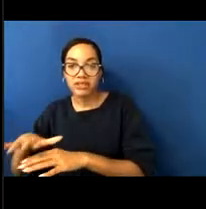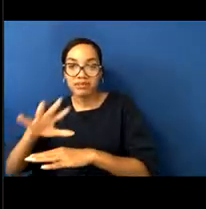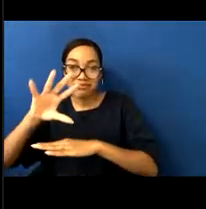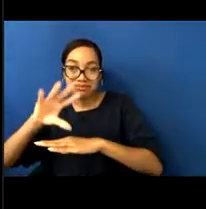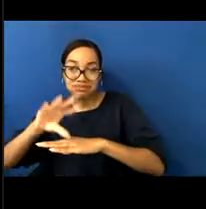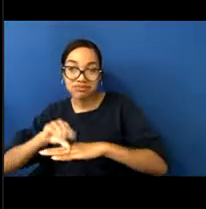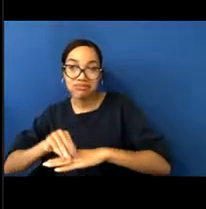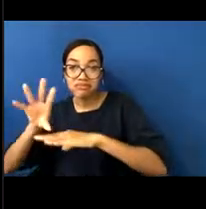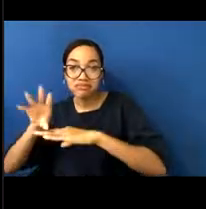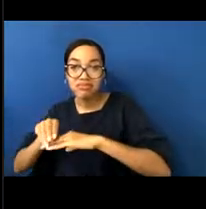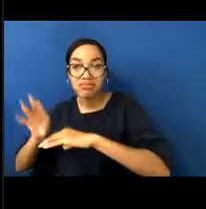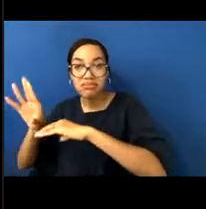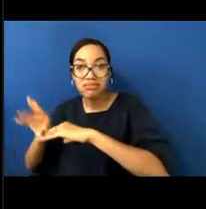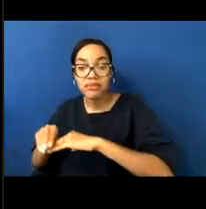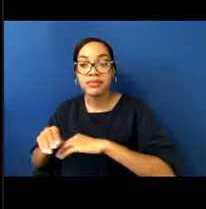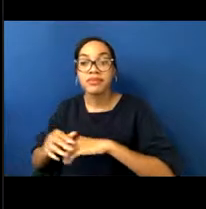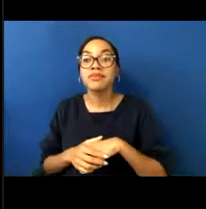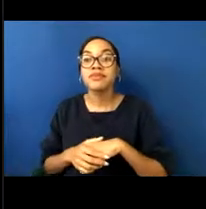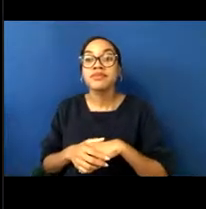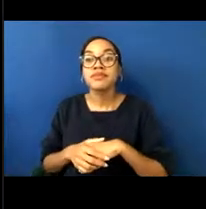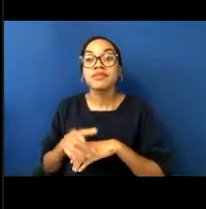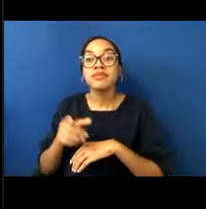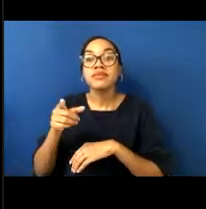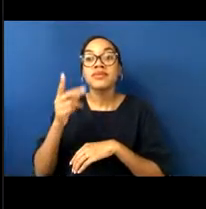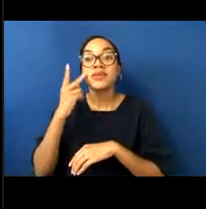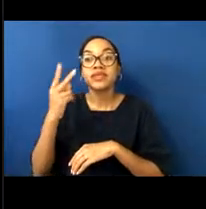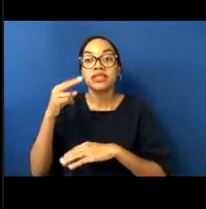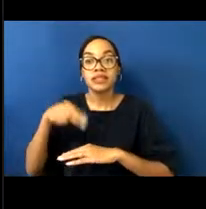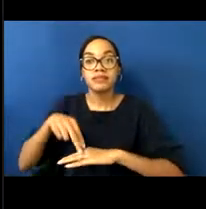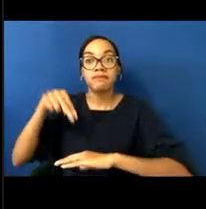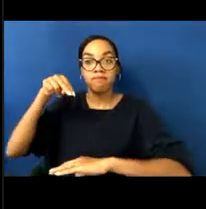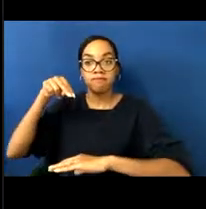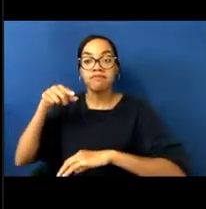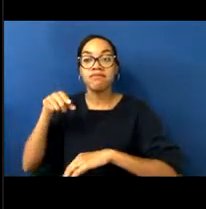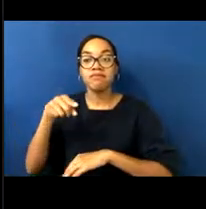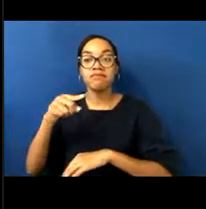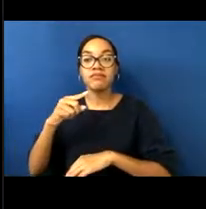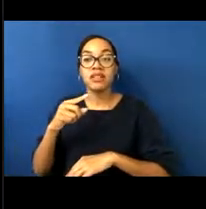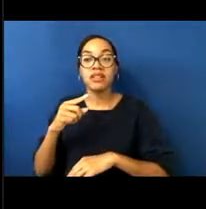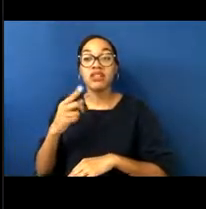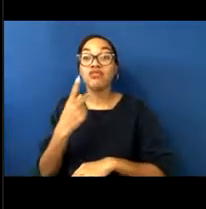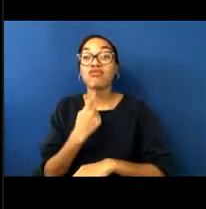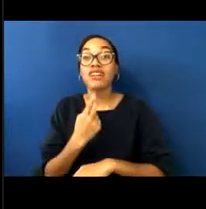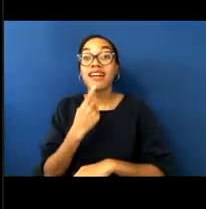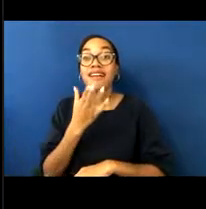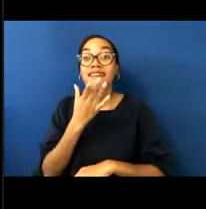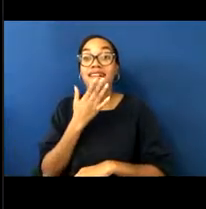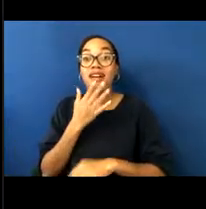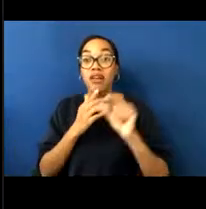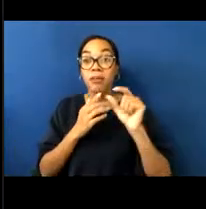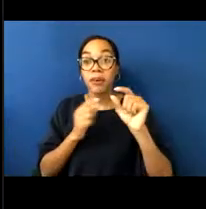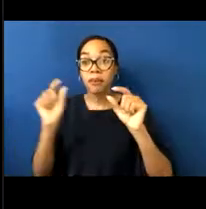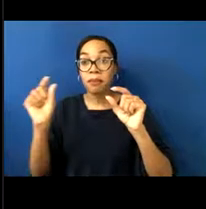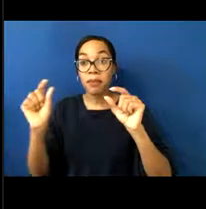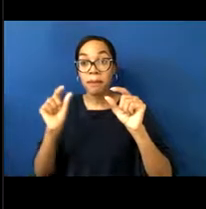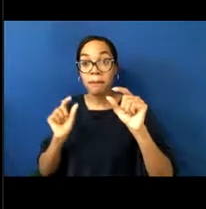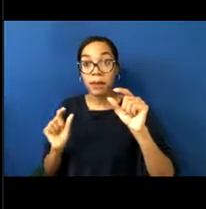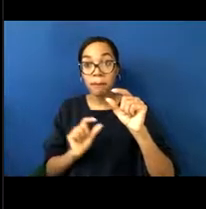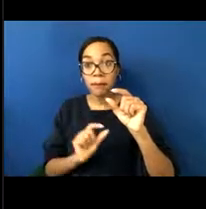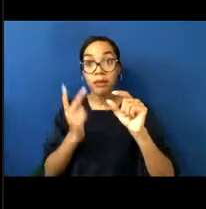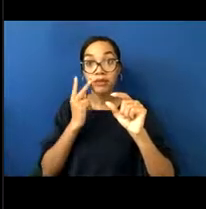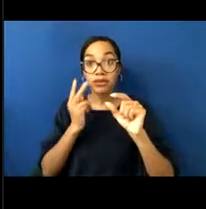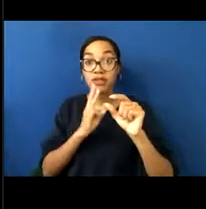squared. So the upper 2,000 feet of the ocean here, where you see areas that are red, are where the oceans are essentially warming more